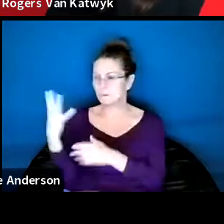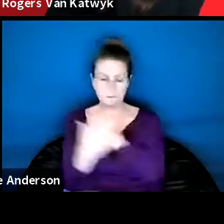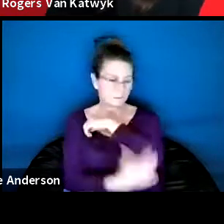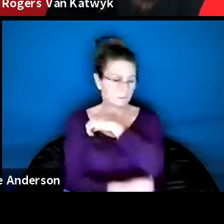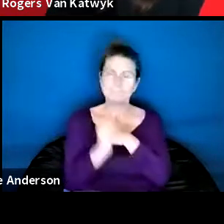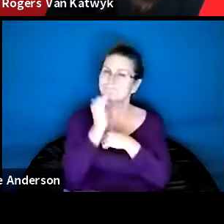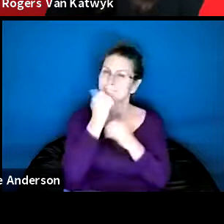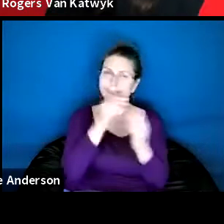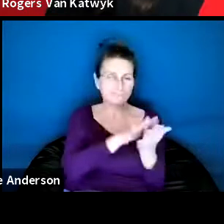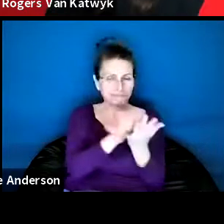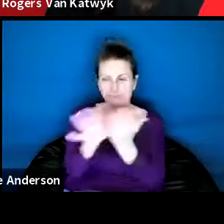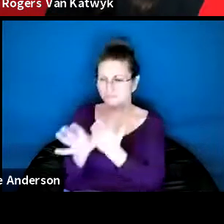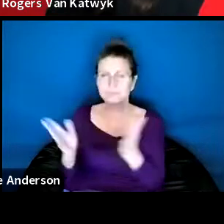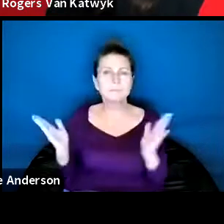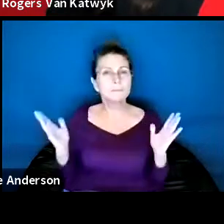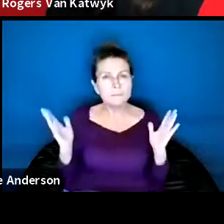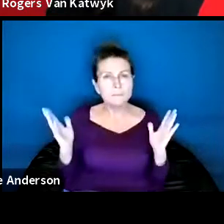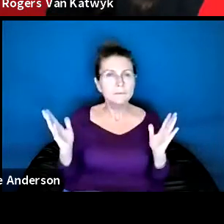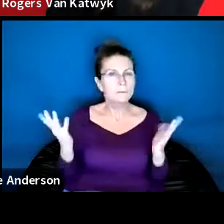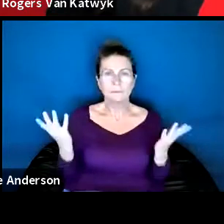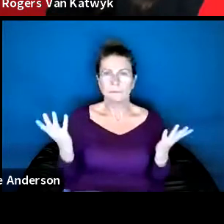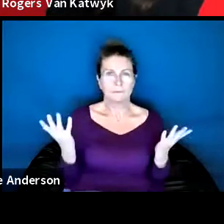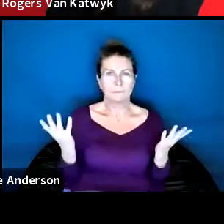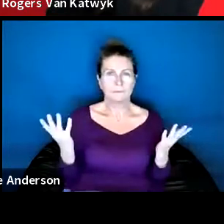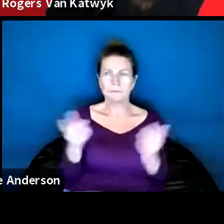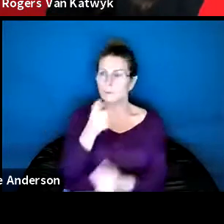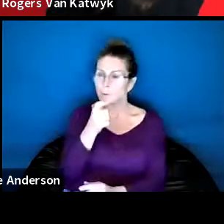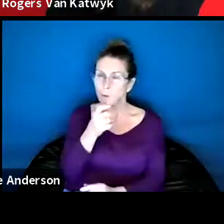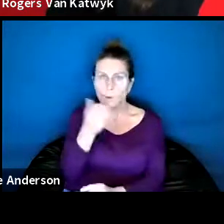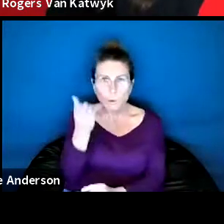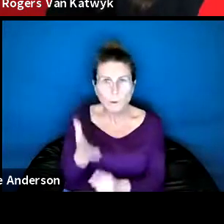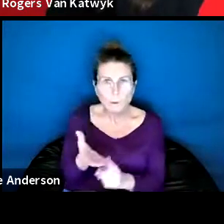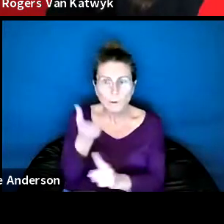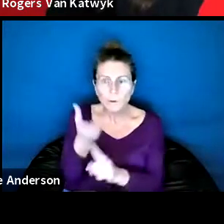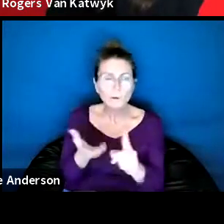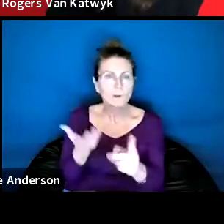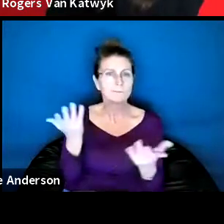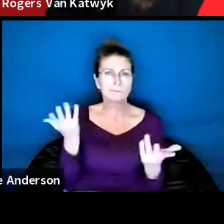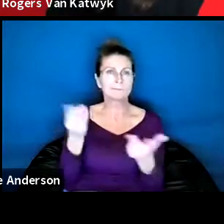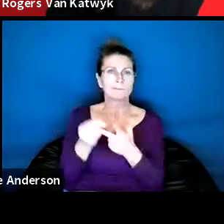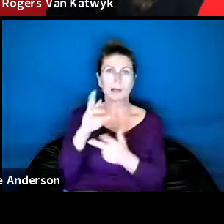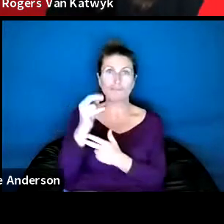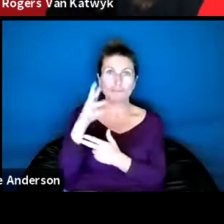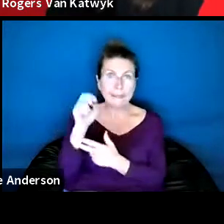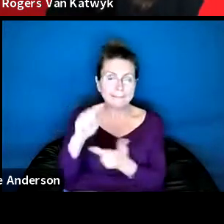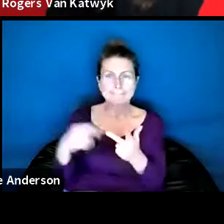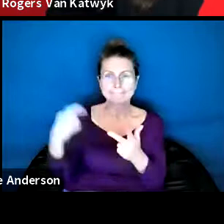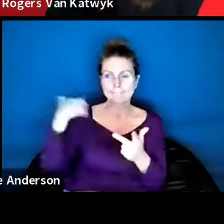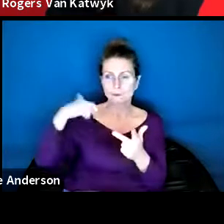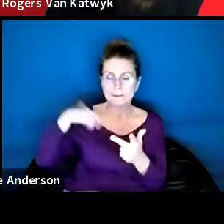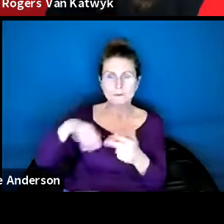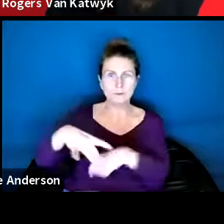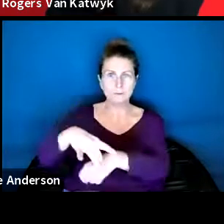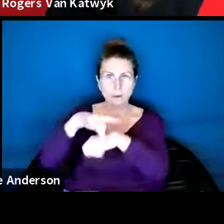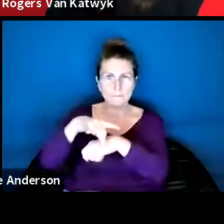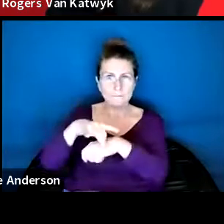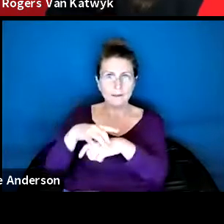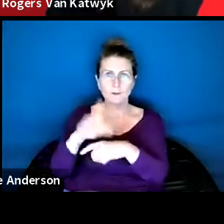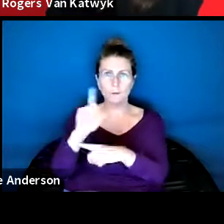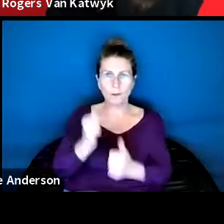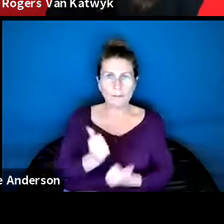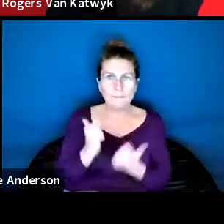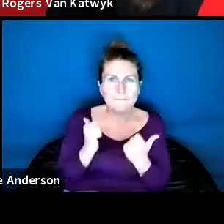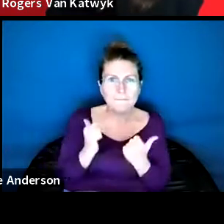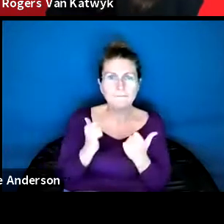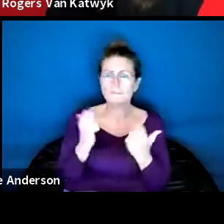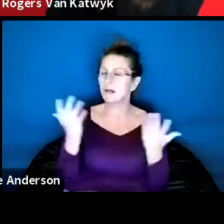resistance does not discriminate on the basis of income or race or religion or geography. It affects all